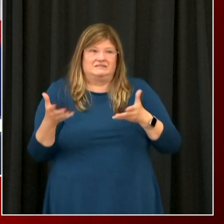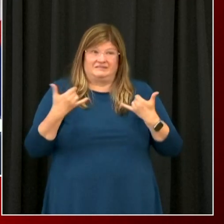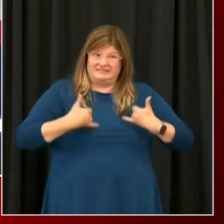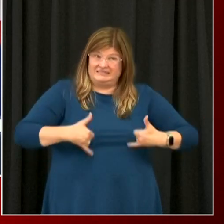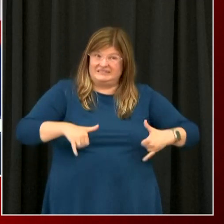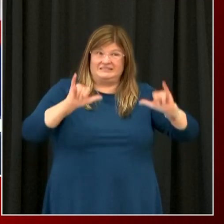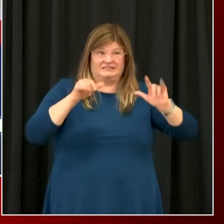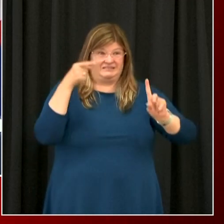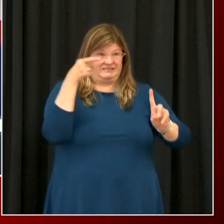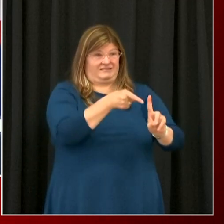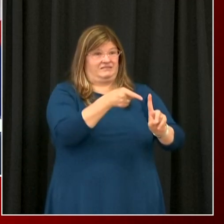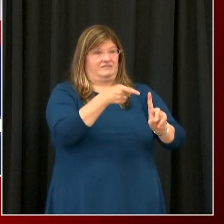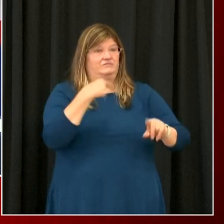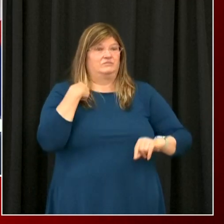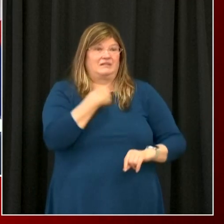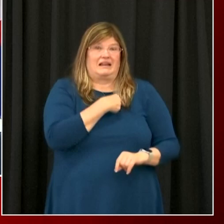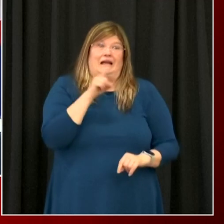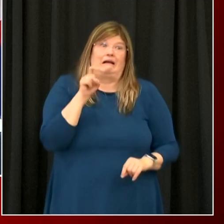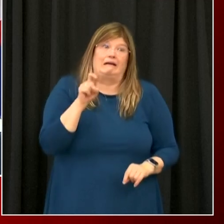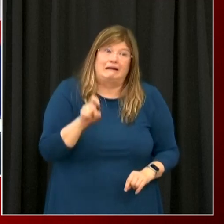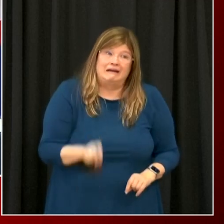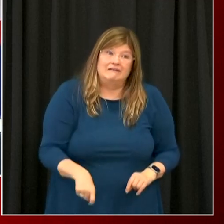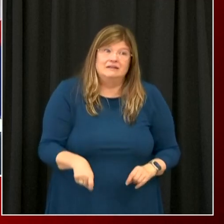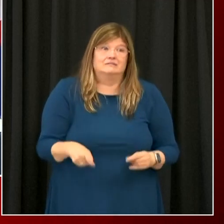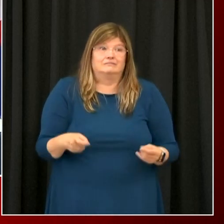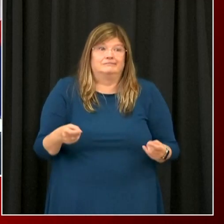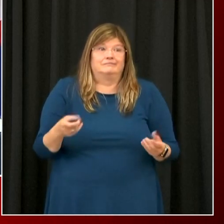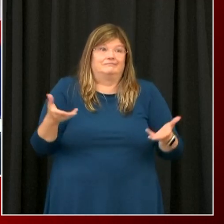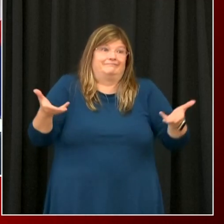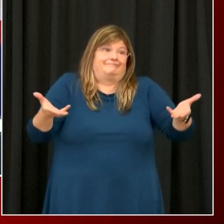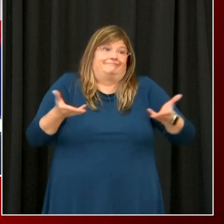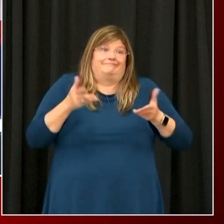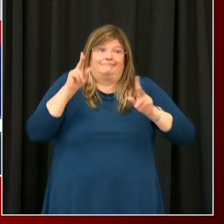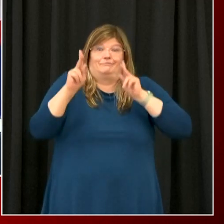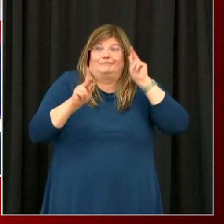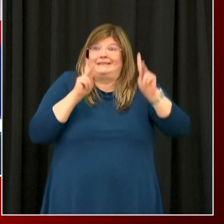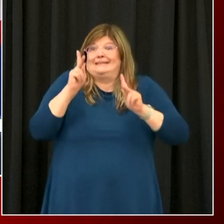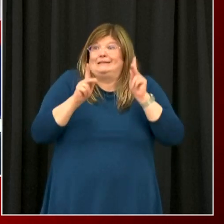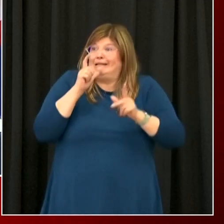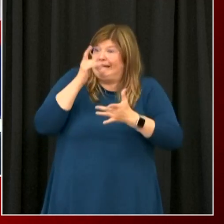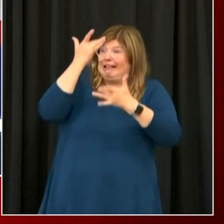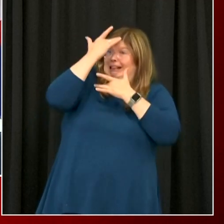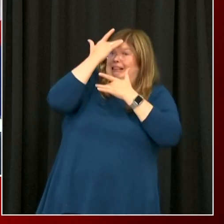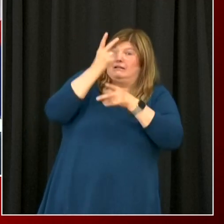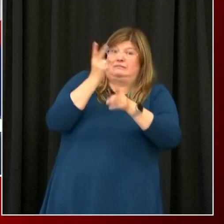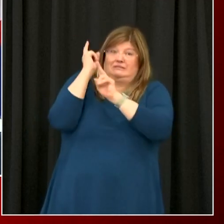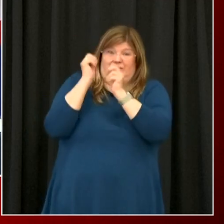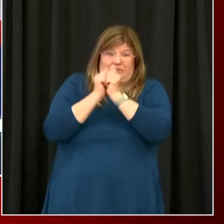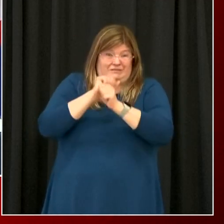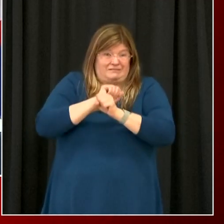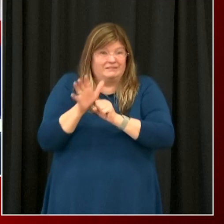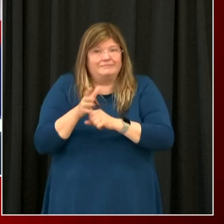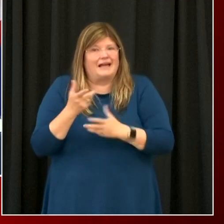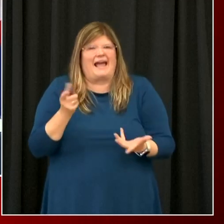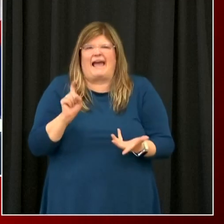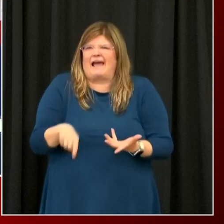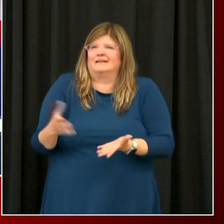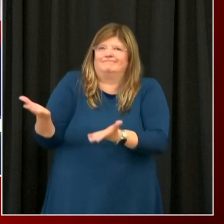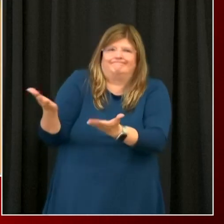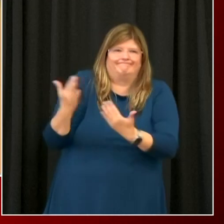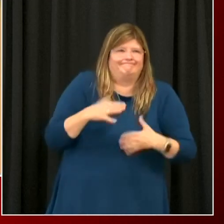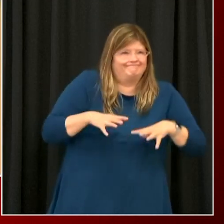able to accommodate anybody who gets sick and needs to go into the hospital. Yes, Mark. Chief, first of all,